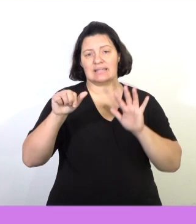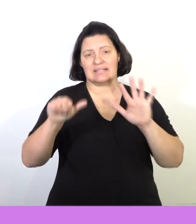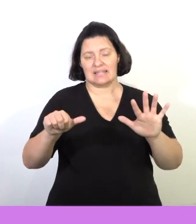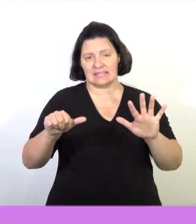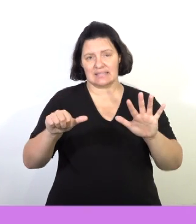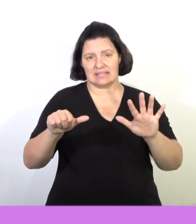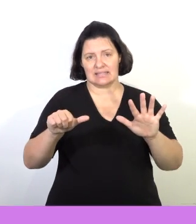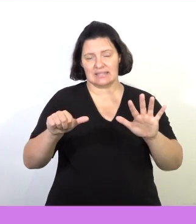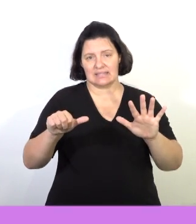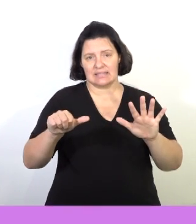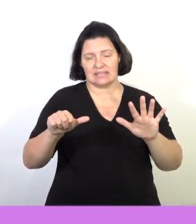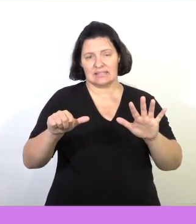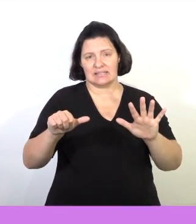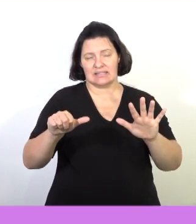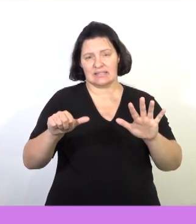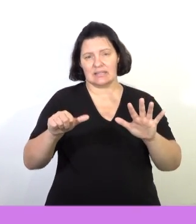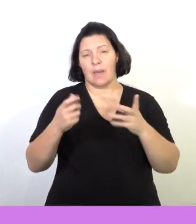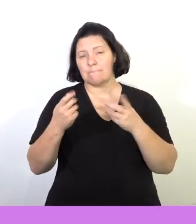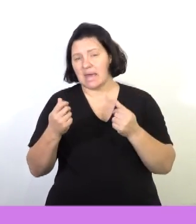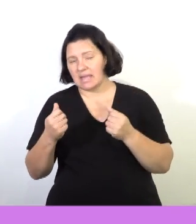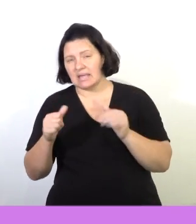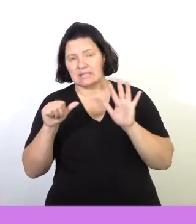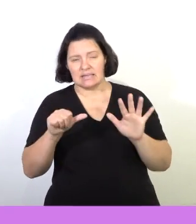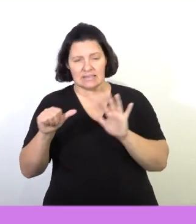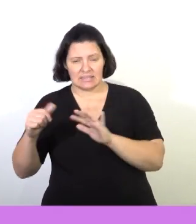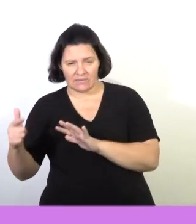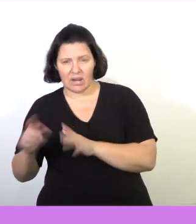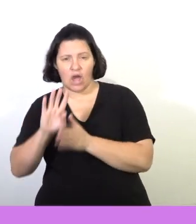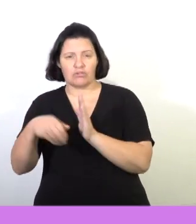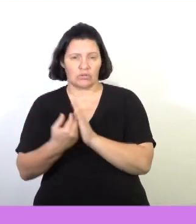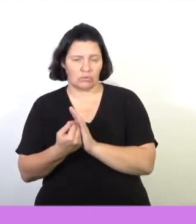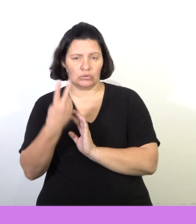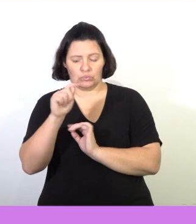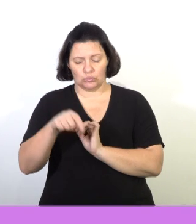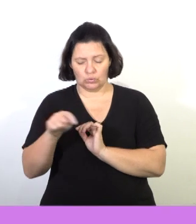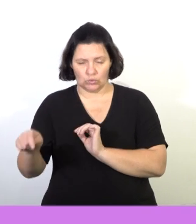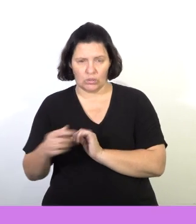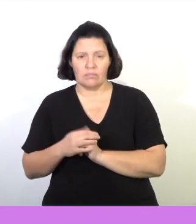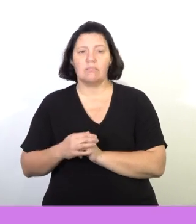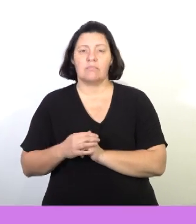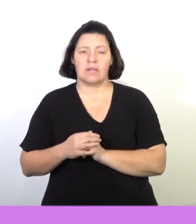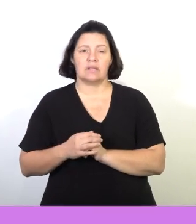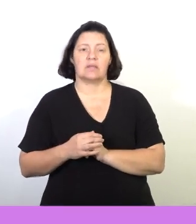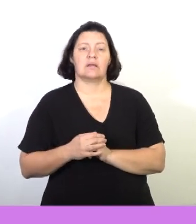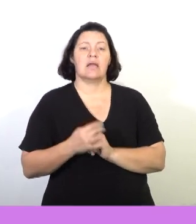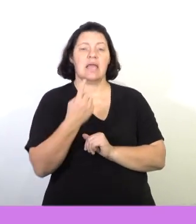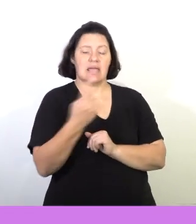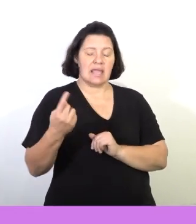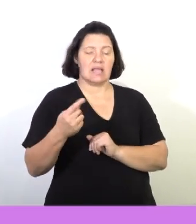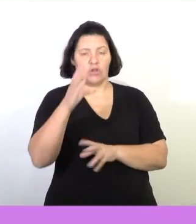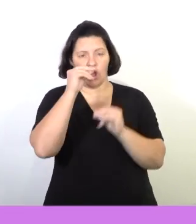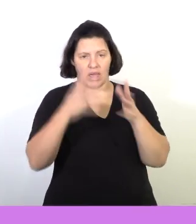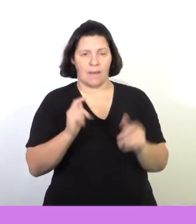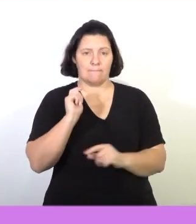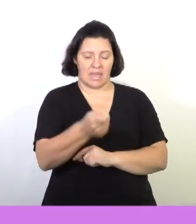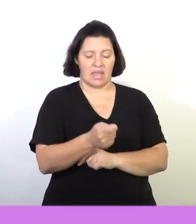116 rand. It says 667. When we work with money, we always round off to 2 decimal places. In other words,